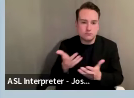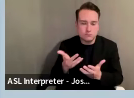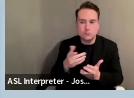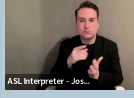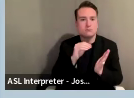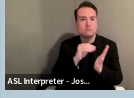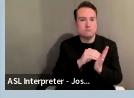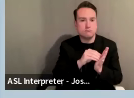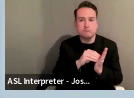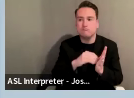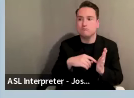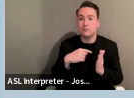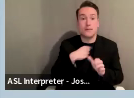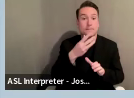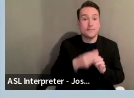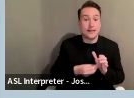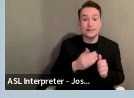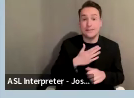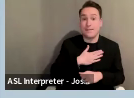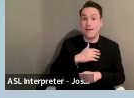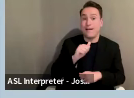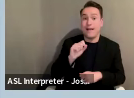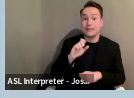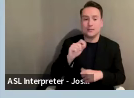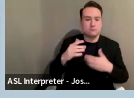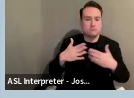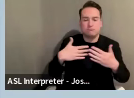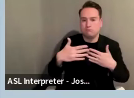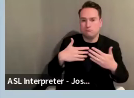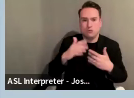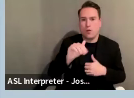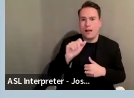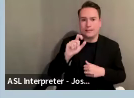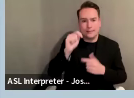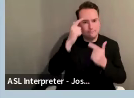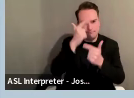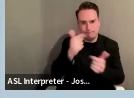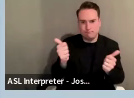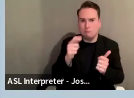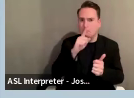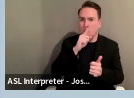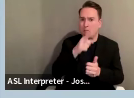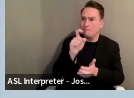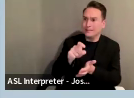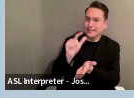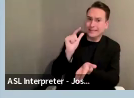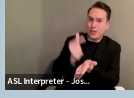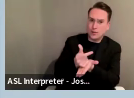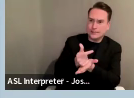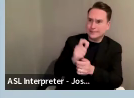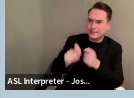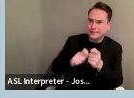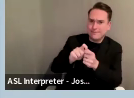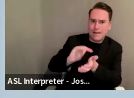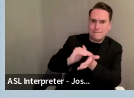describes when I pass away, I want my assets, whatever they are. And you don't have to guarantee anyone a certain number or a